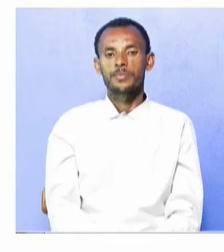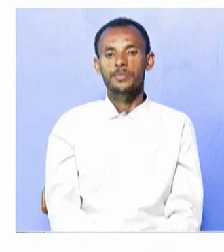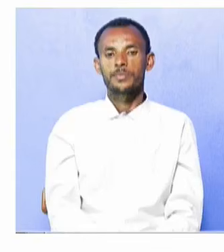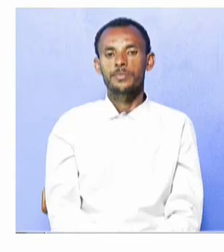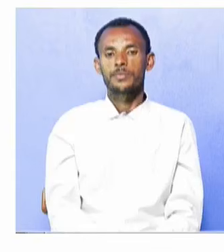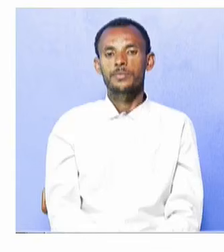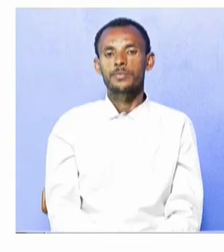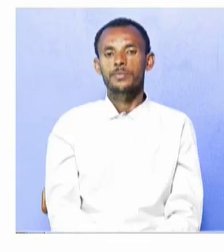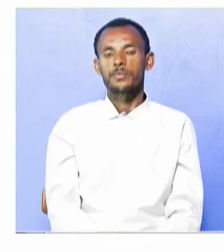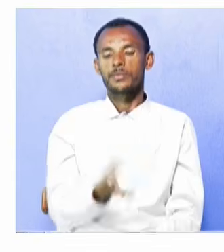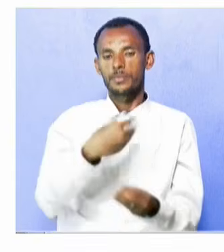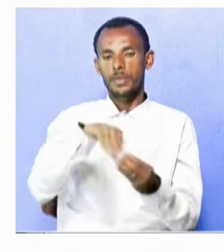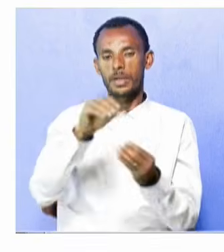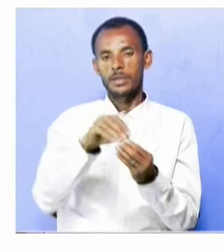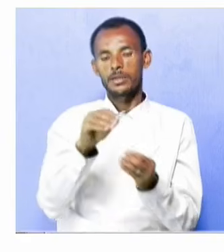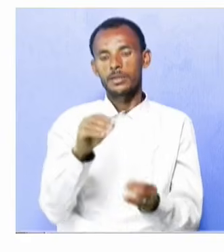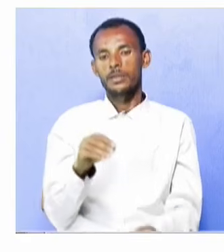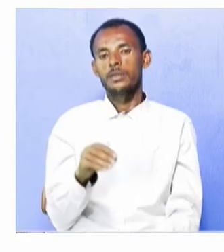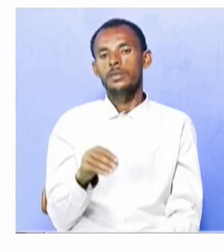81 plus,